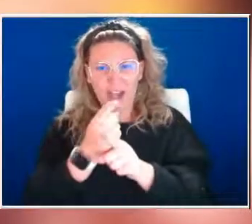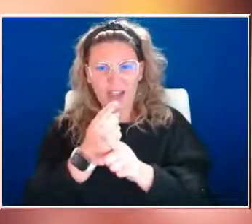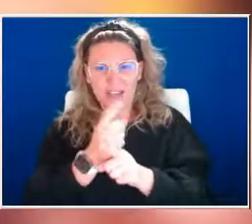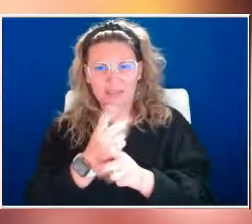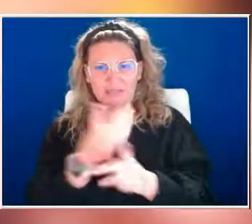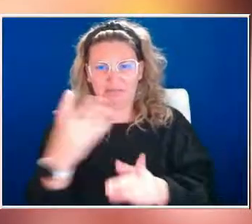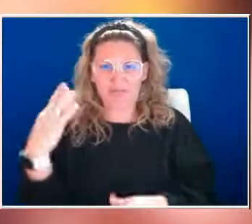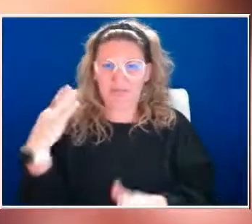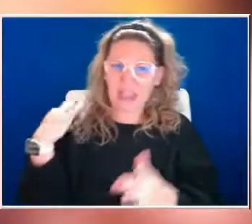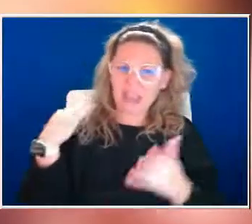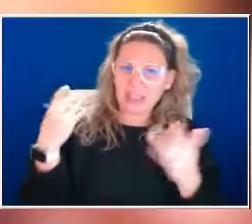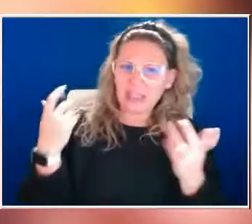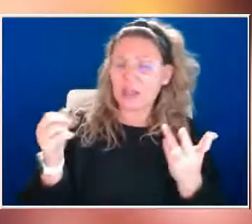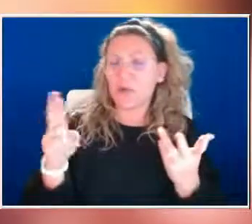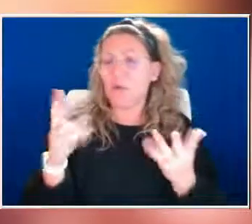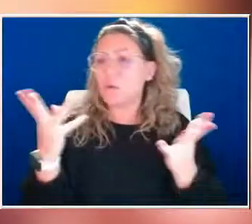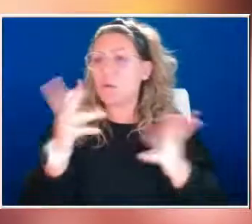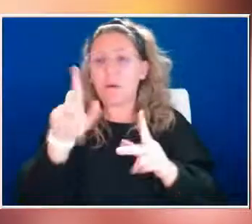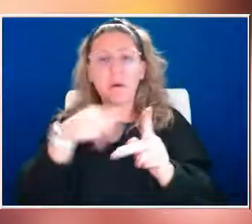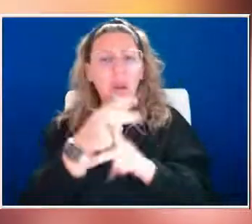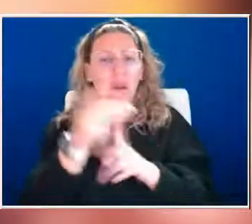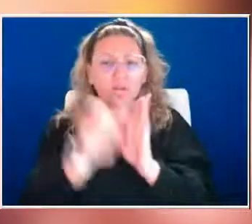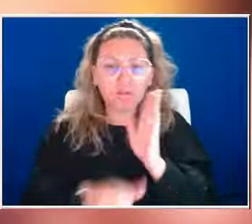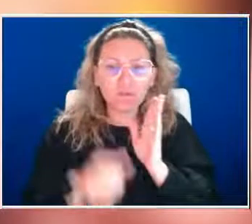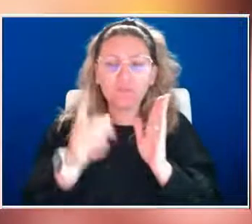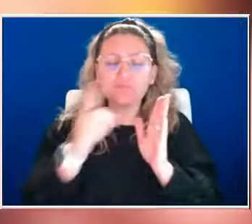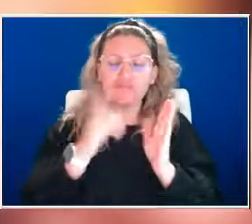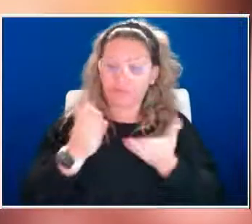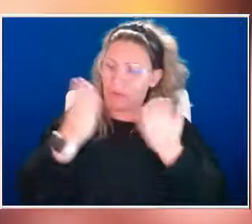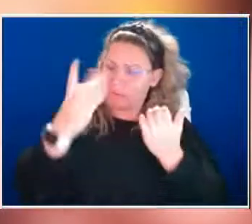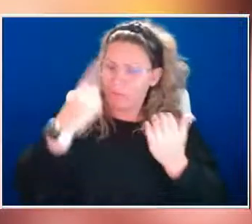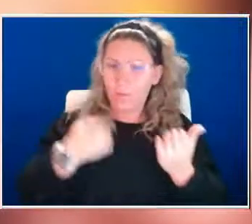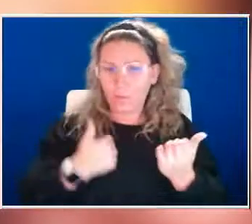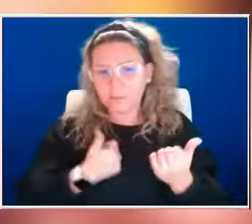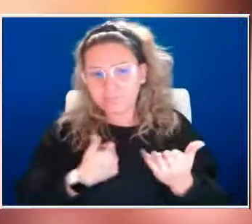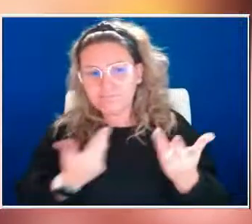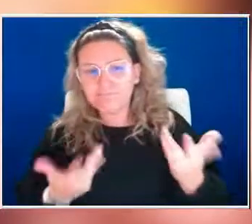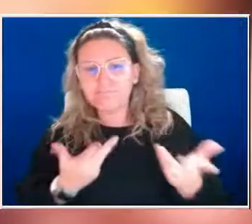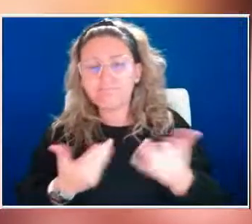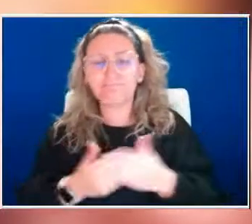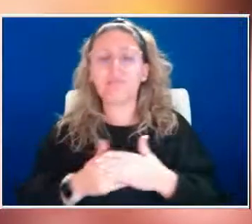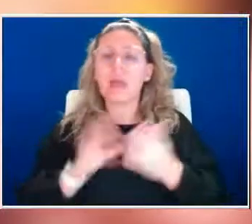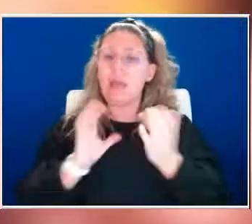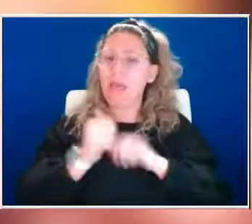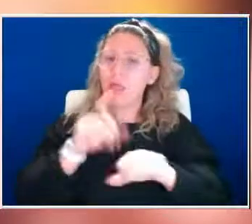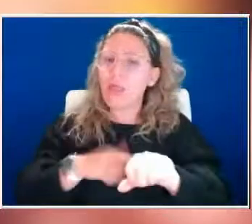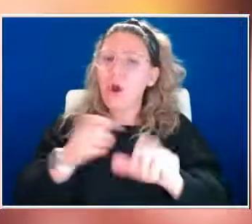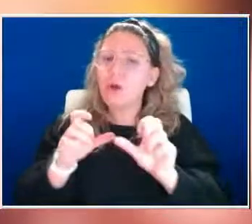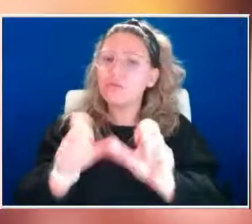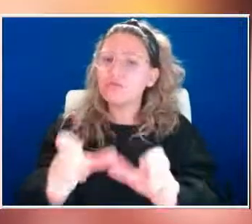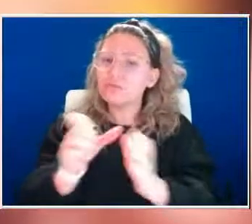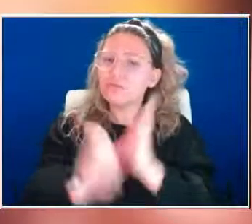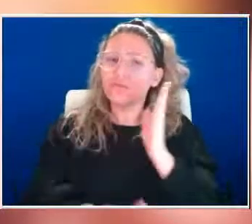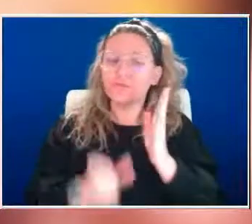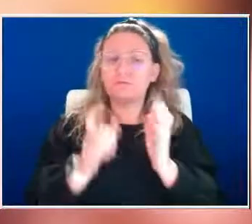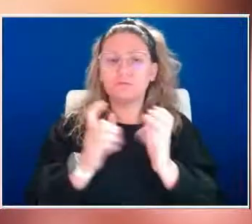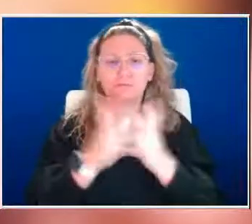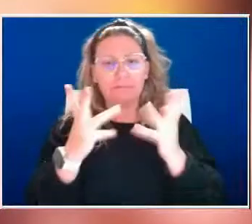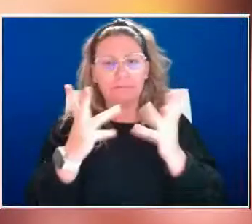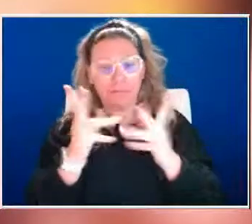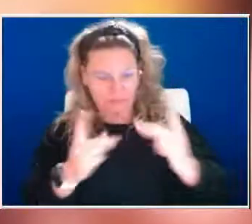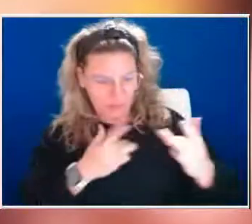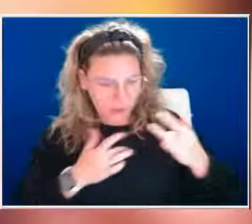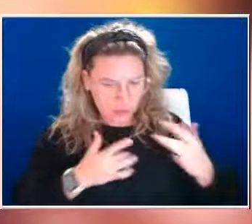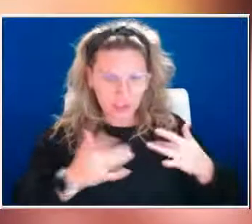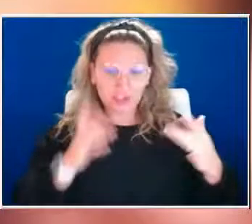also what sort of surgery would be offered to me? How long are the surgeries? Like, a lot of people are concerned, like, are these like